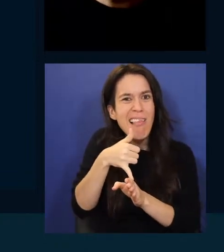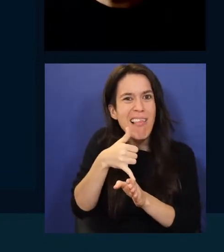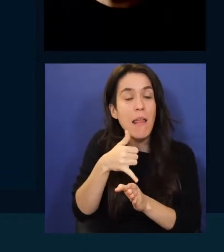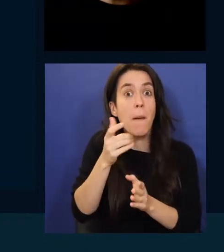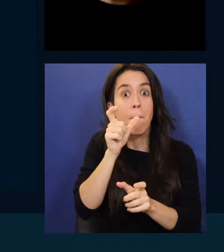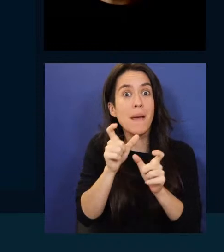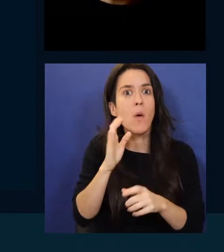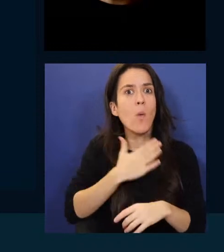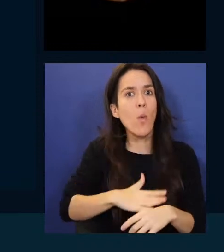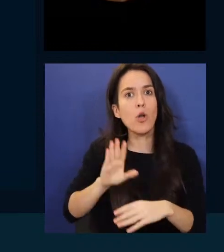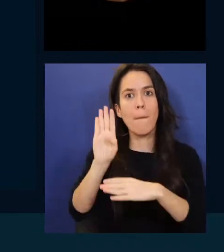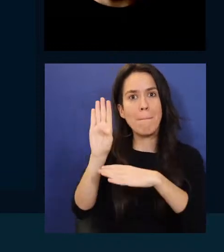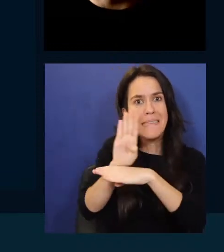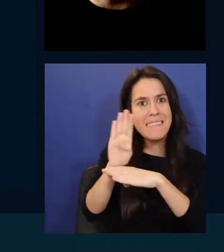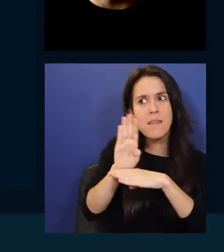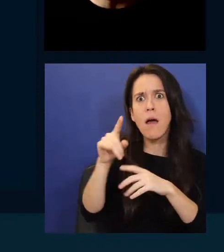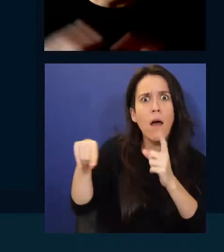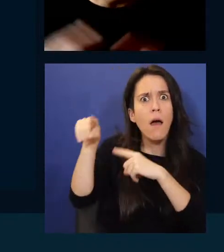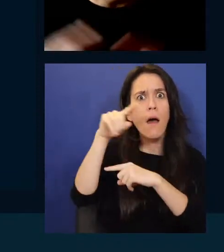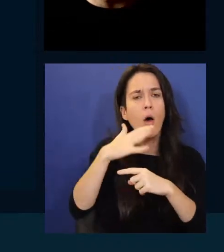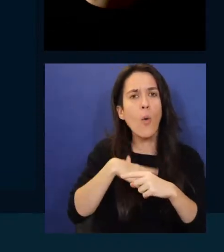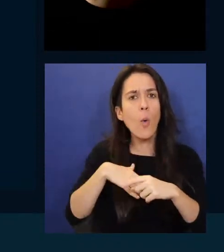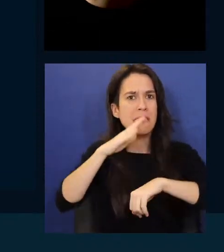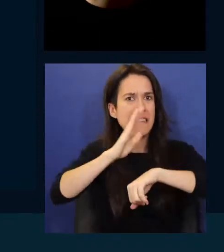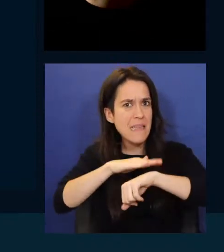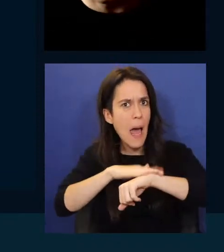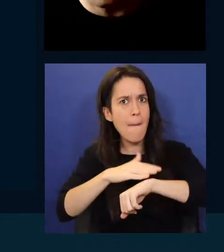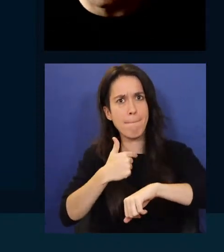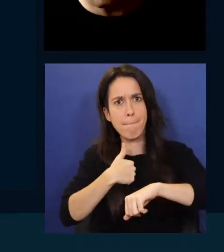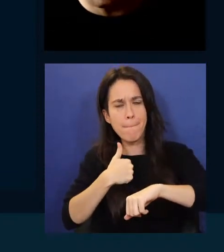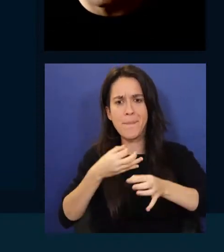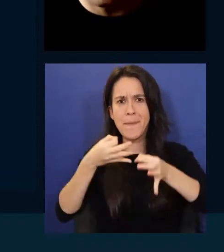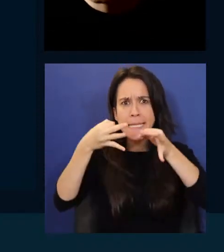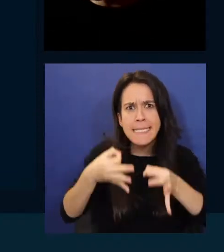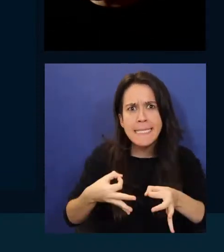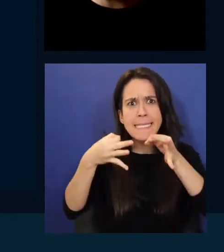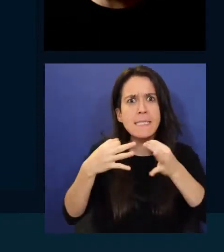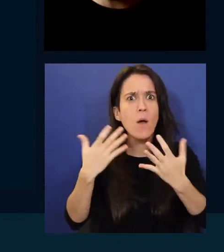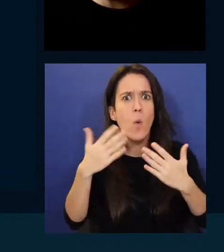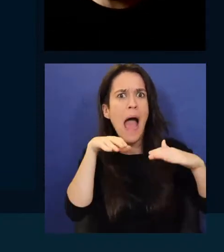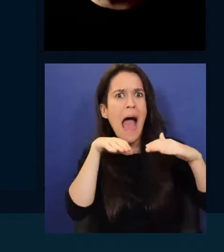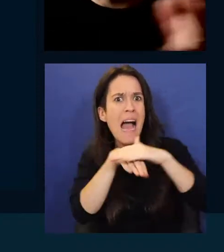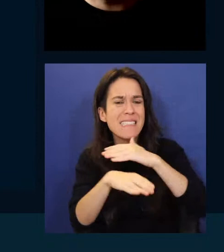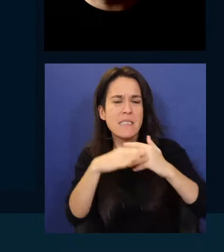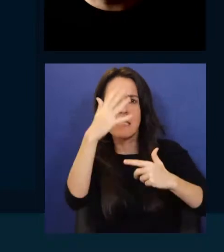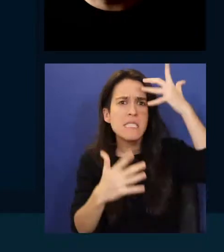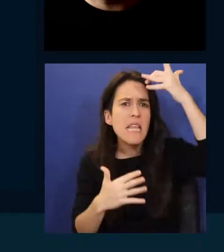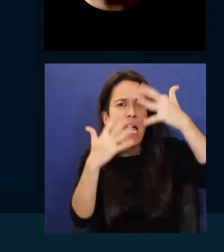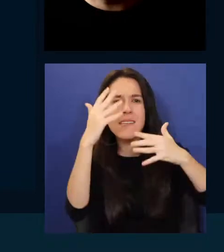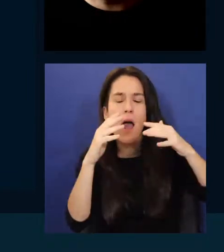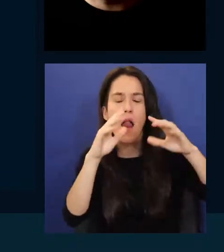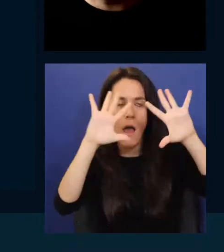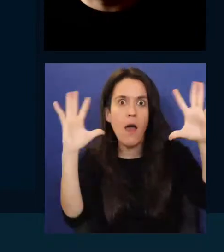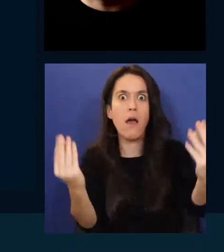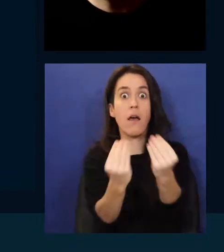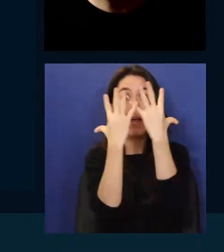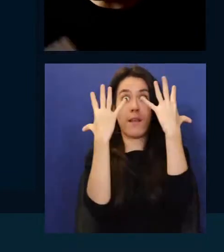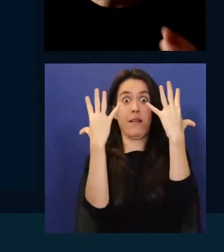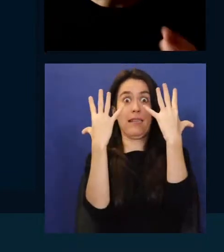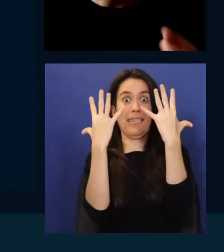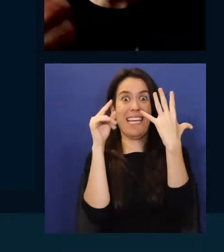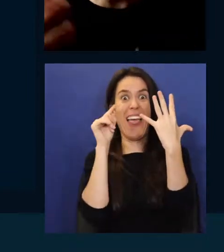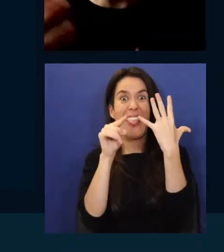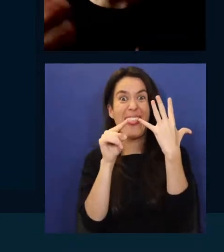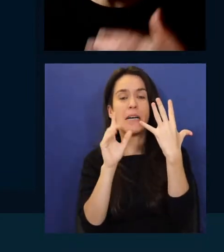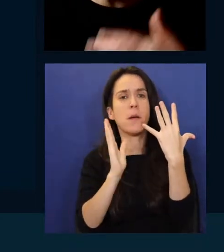insight, right? Like where once they decide that they need to make a decision, they need access to the data to give them that insights. And that needs to happen pretty